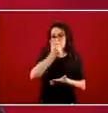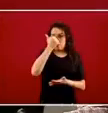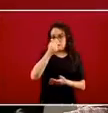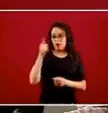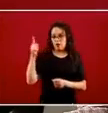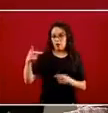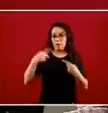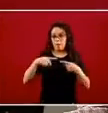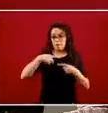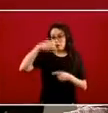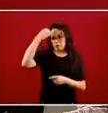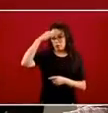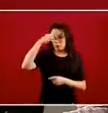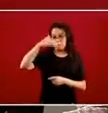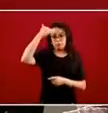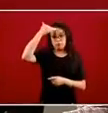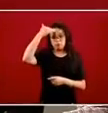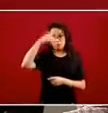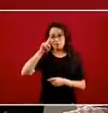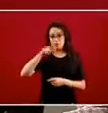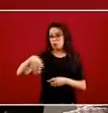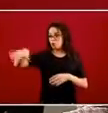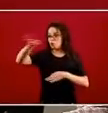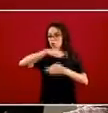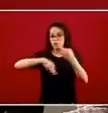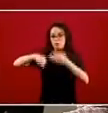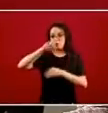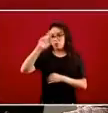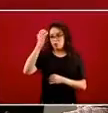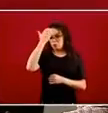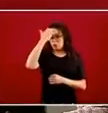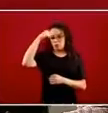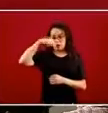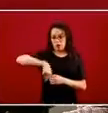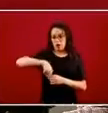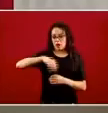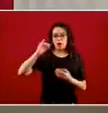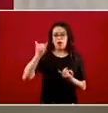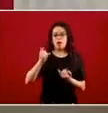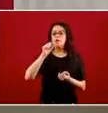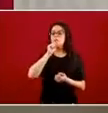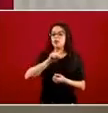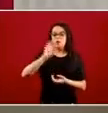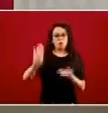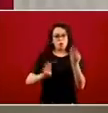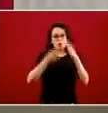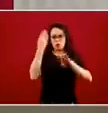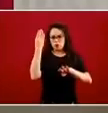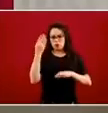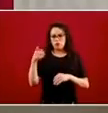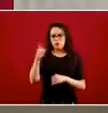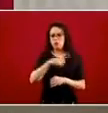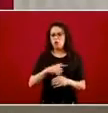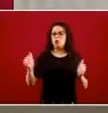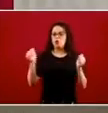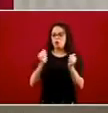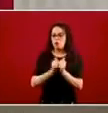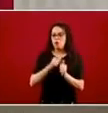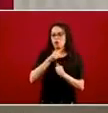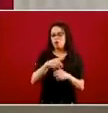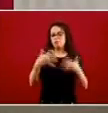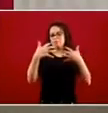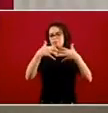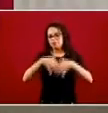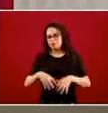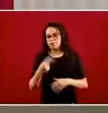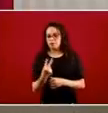with the best specialists our country has, and had worldwide recognition as well, for